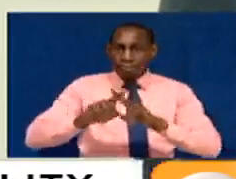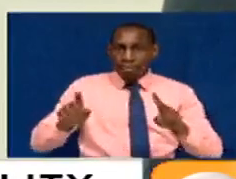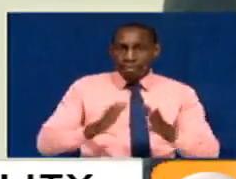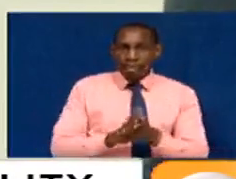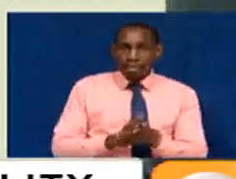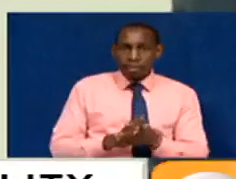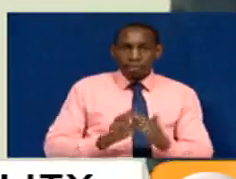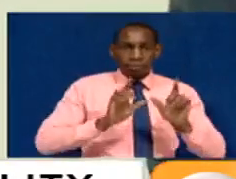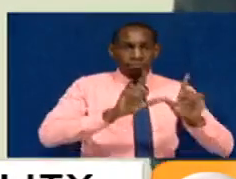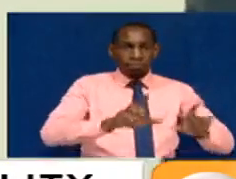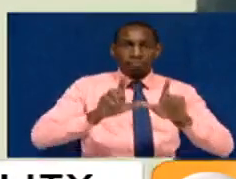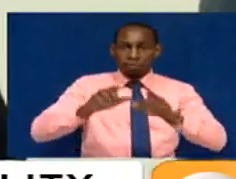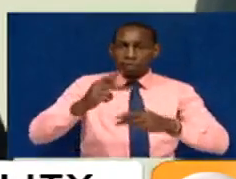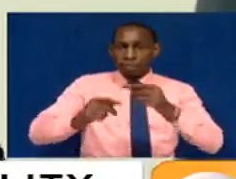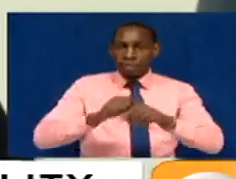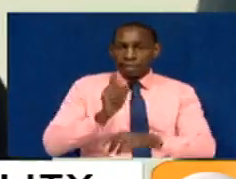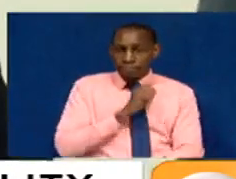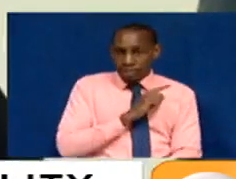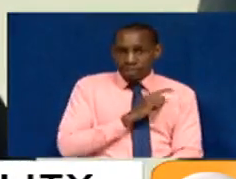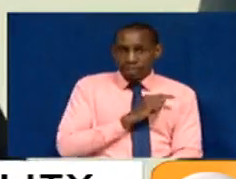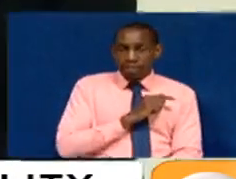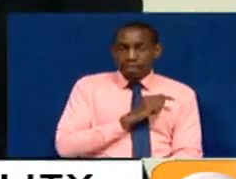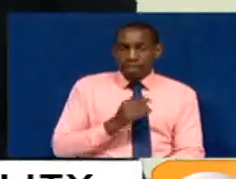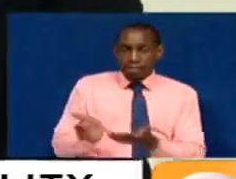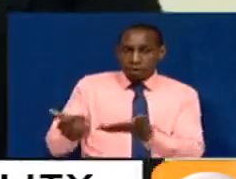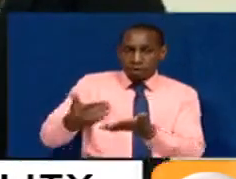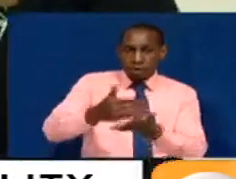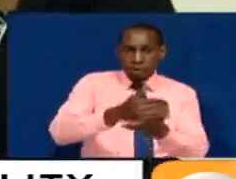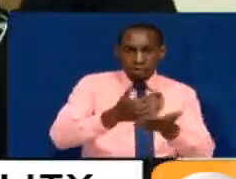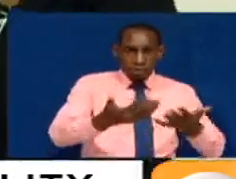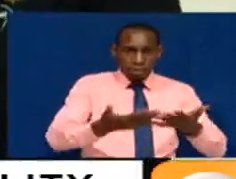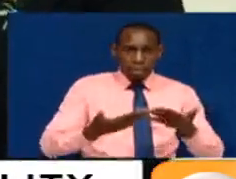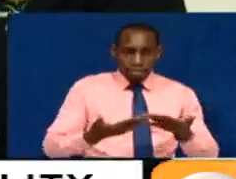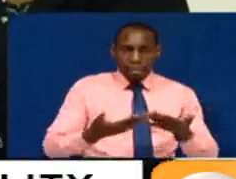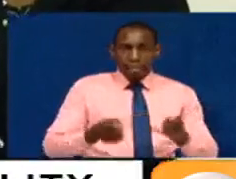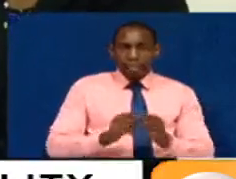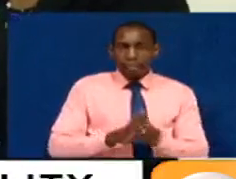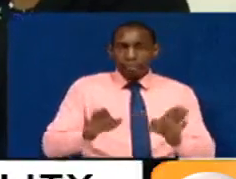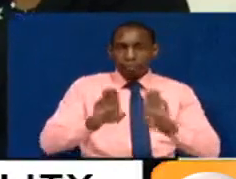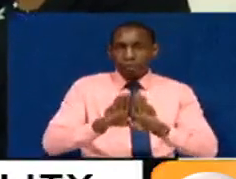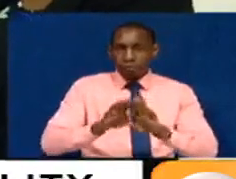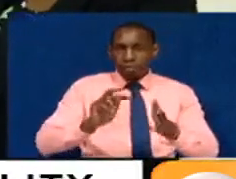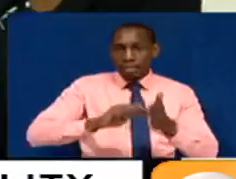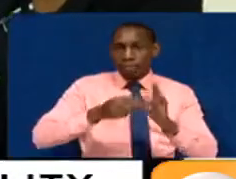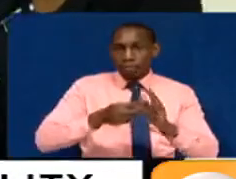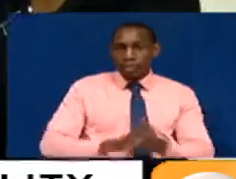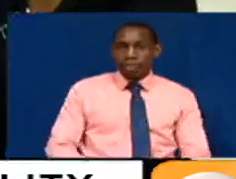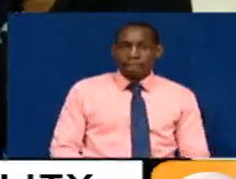on its titling process, which once completed, will catalyze the collection of receivables and closure of the